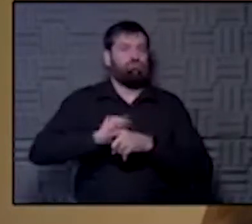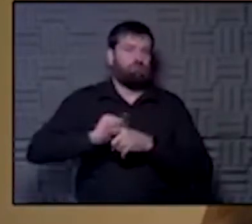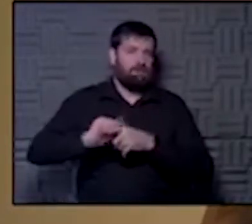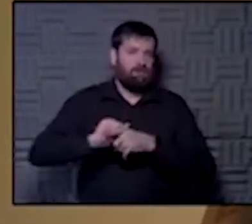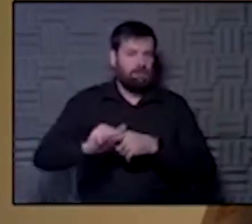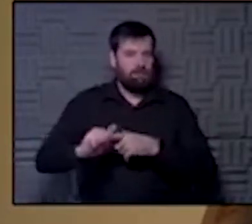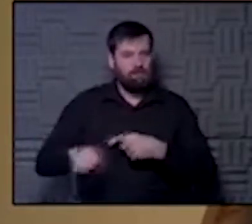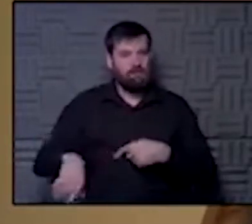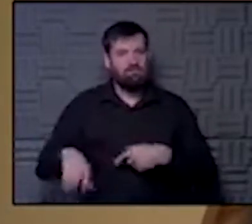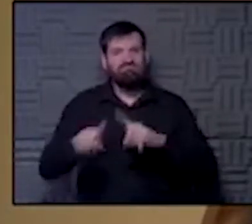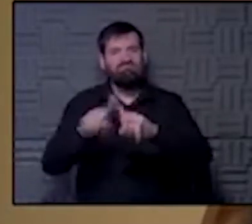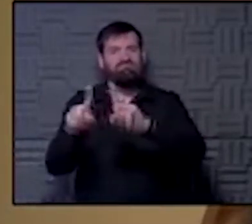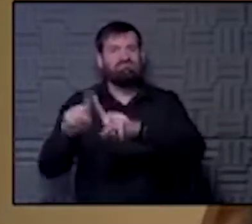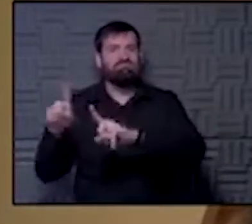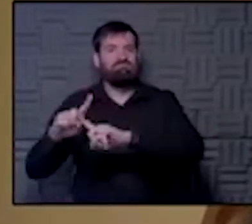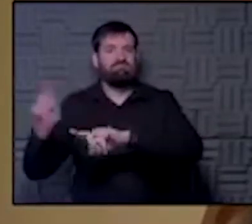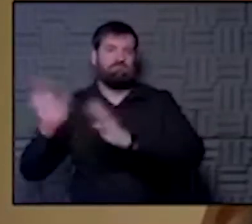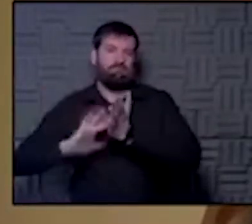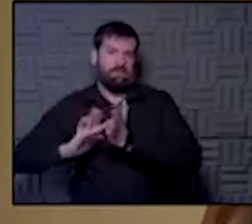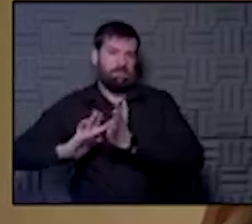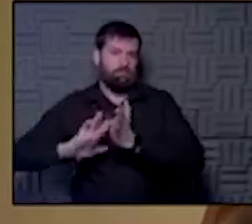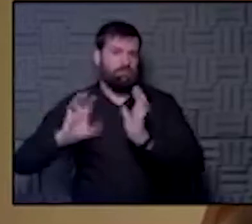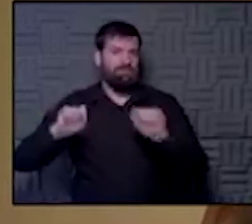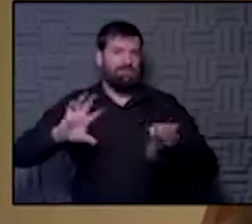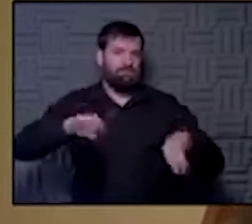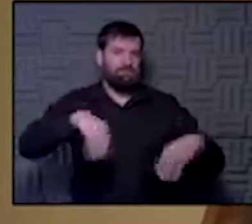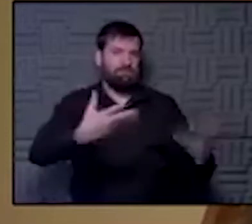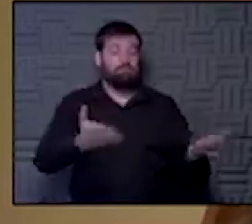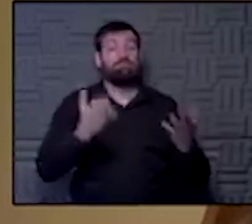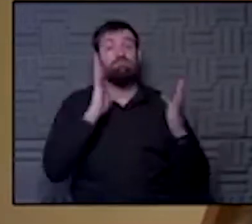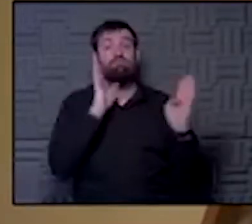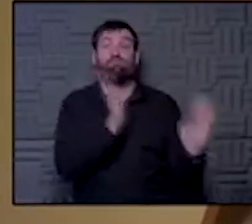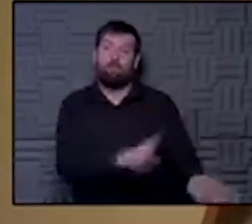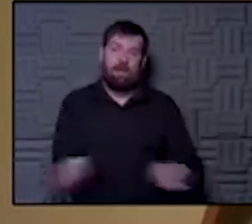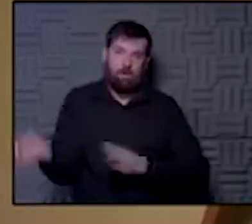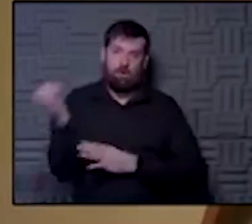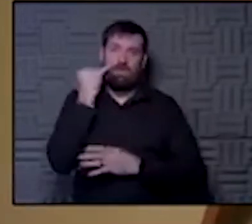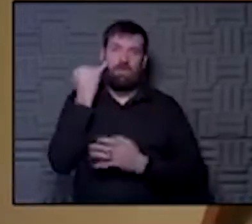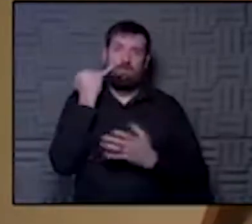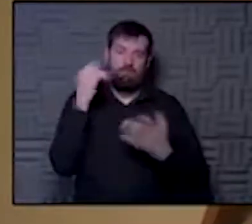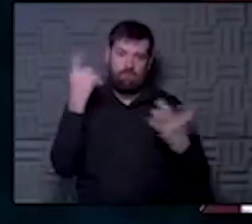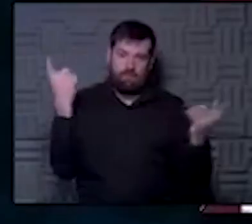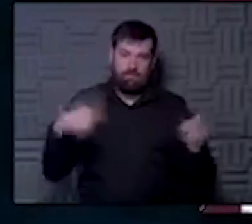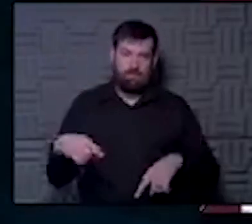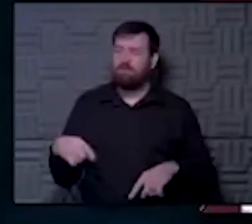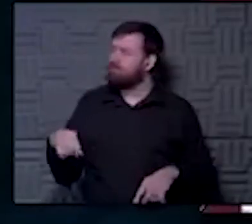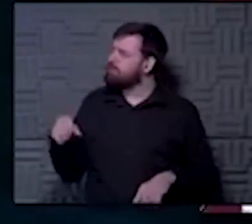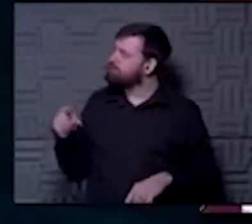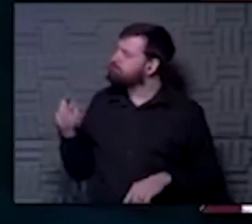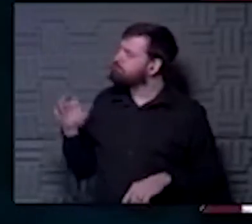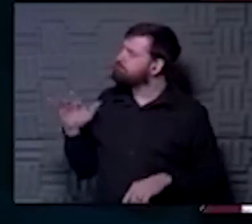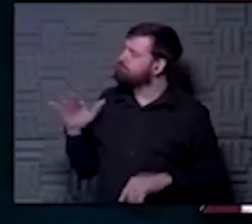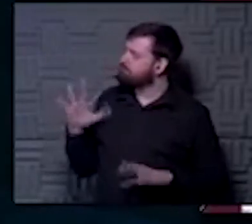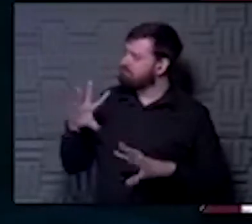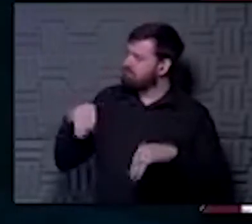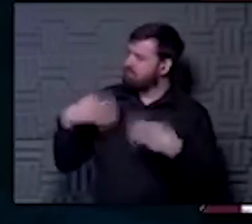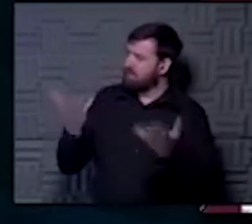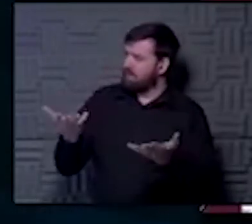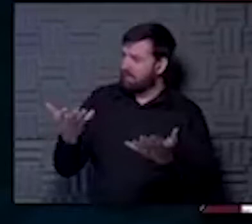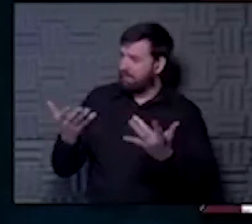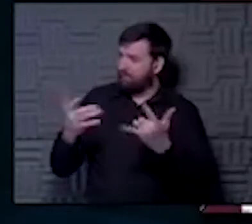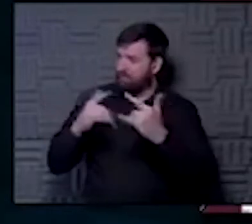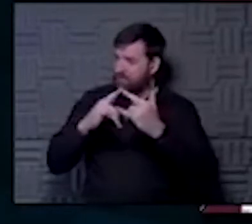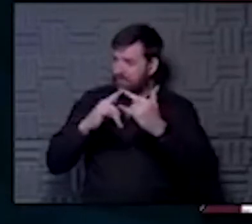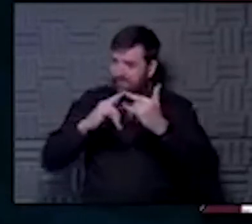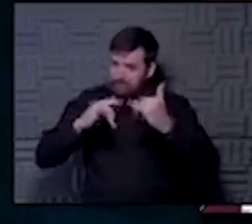different antibody medications that we do give and are prepared if something were to happen. Shannon, are the patients given alongside the other